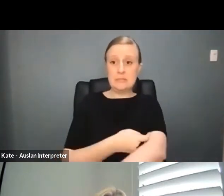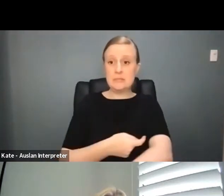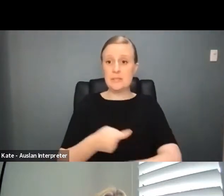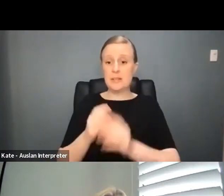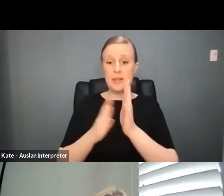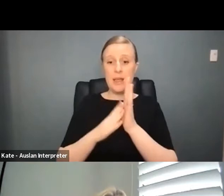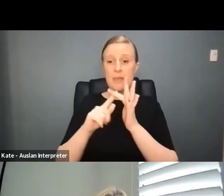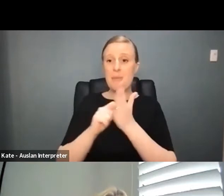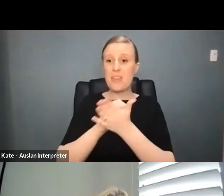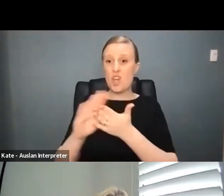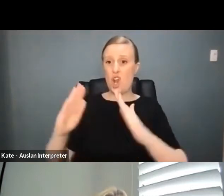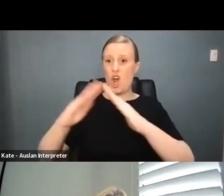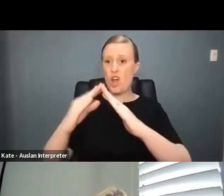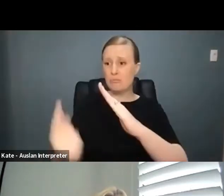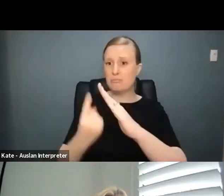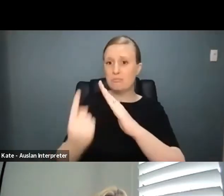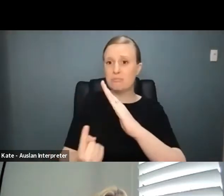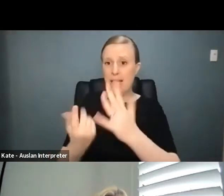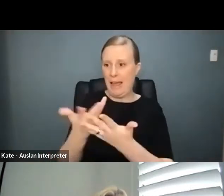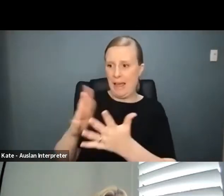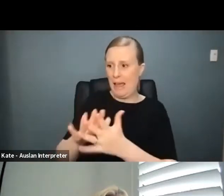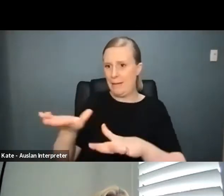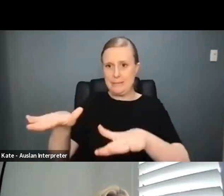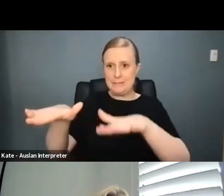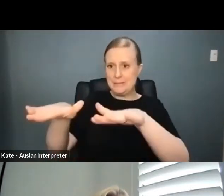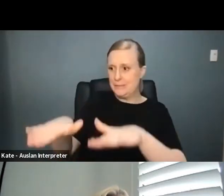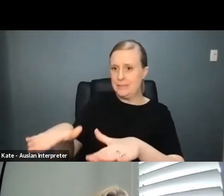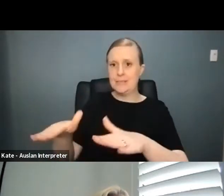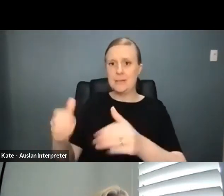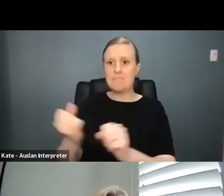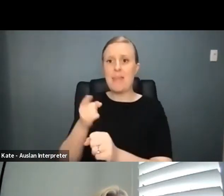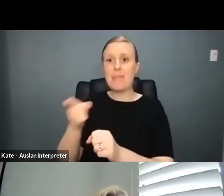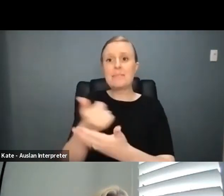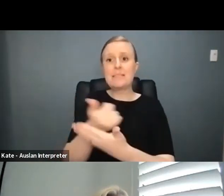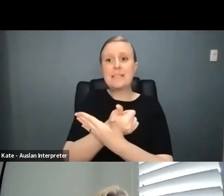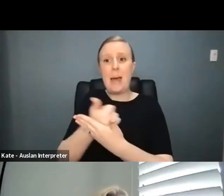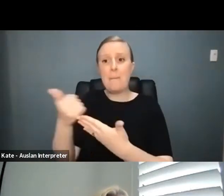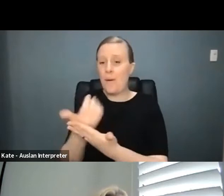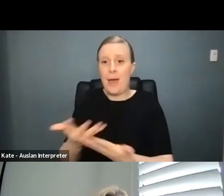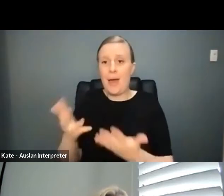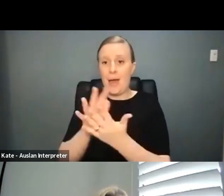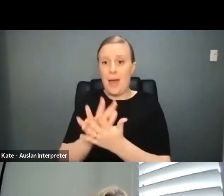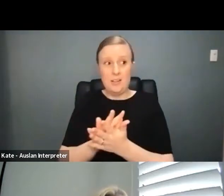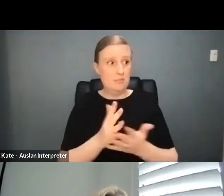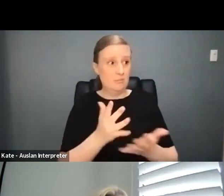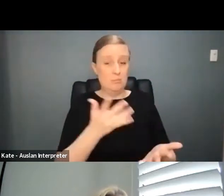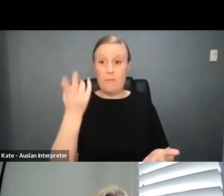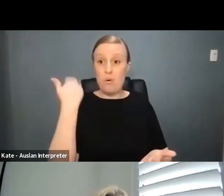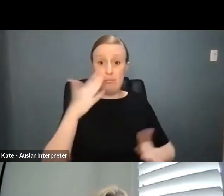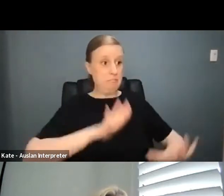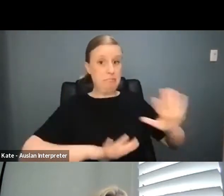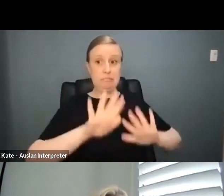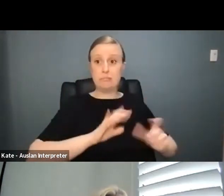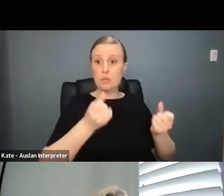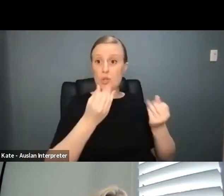methadone or Suboxone, and there was no guidelines for it, and so we worked. It was great that we worked that hard. The other thing is